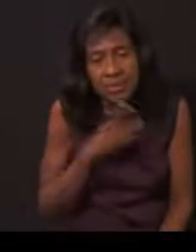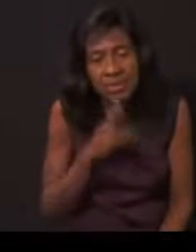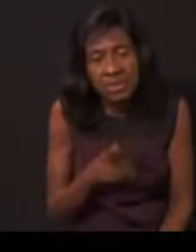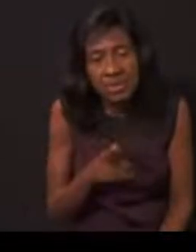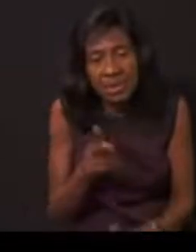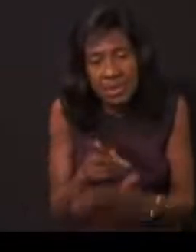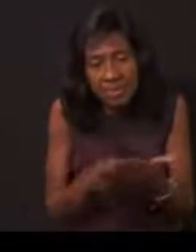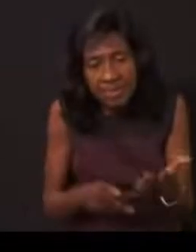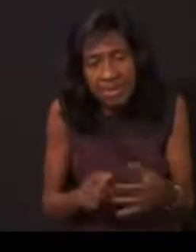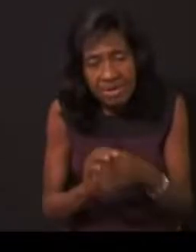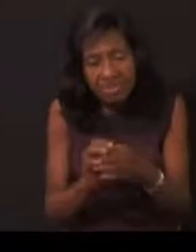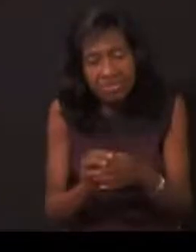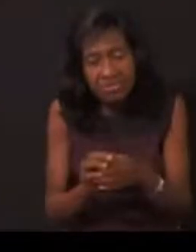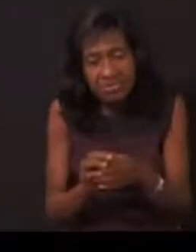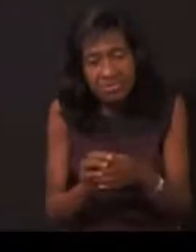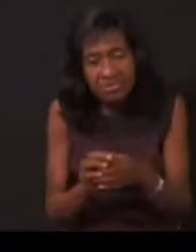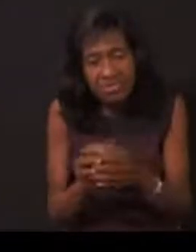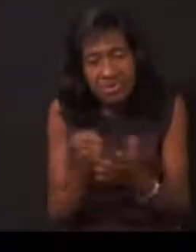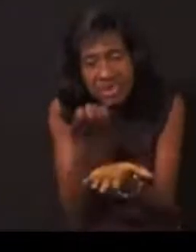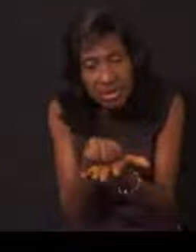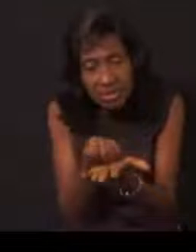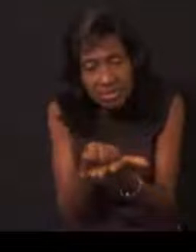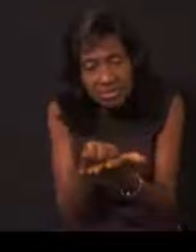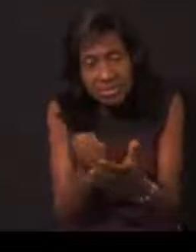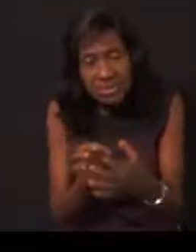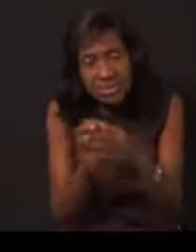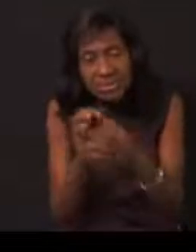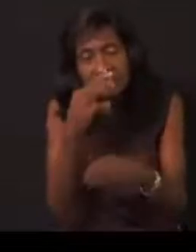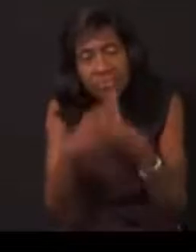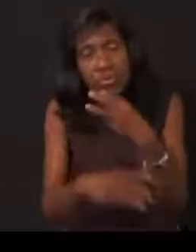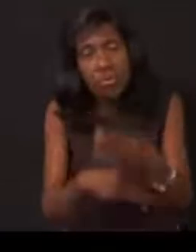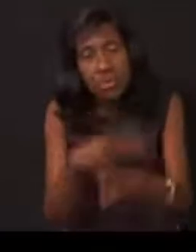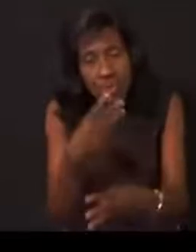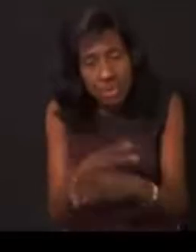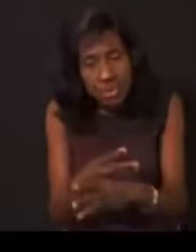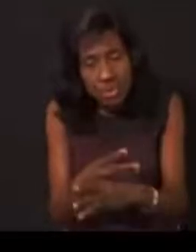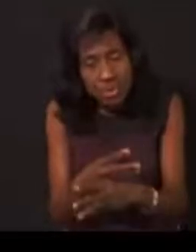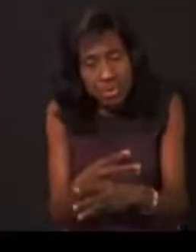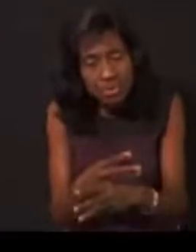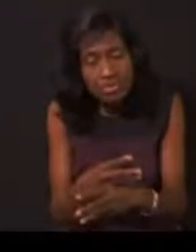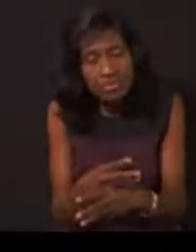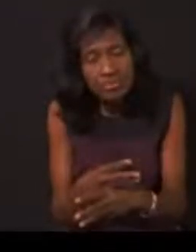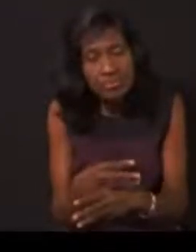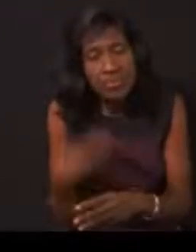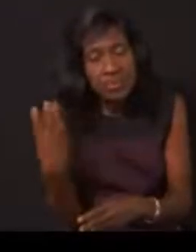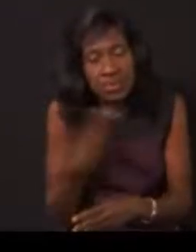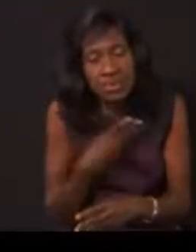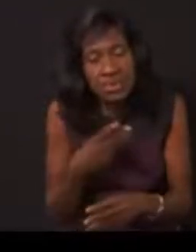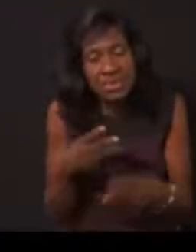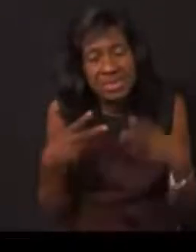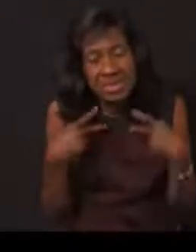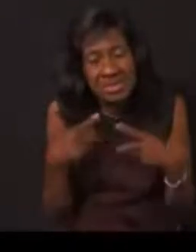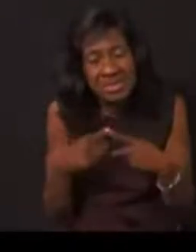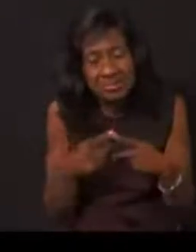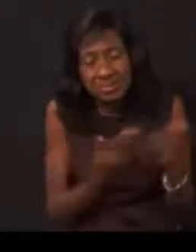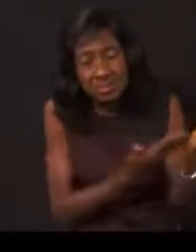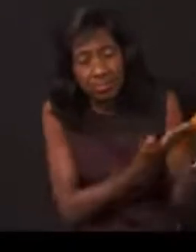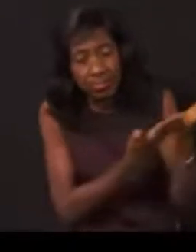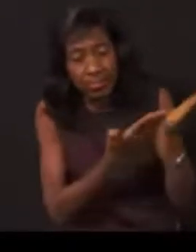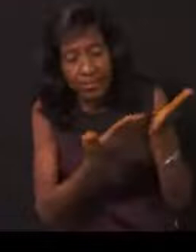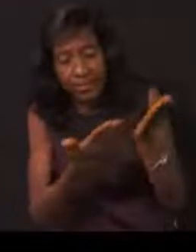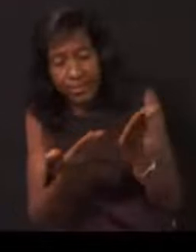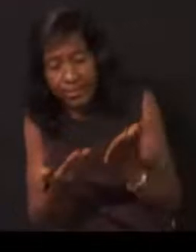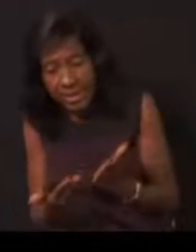a global economy, and we rely very significantly on imports for